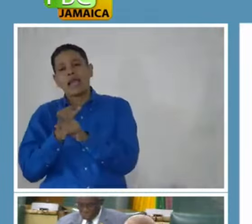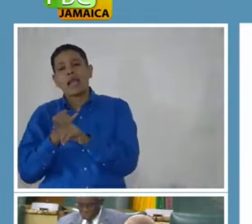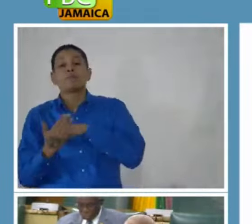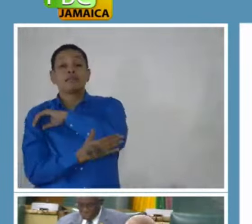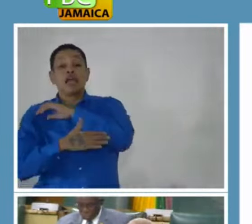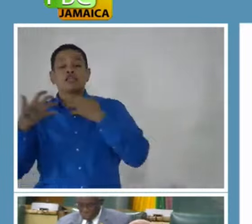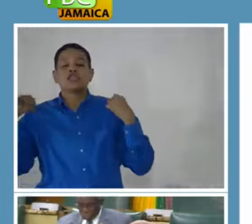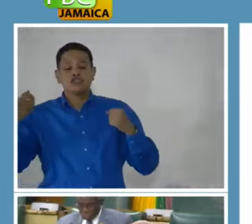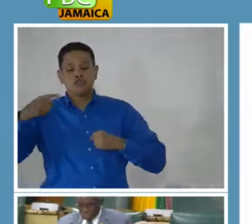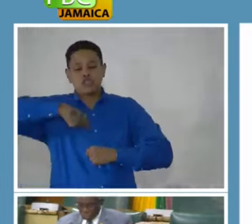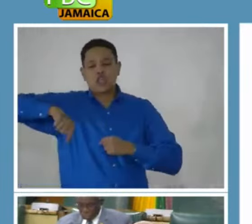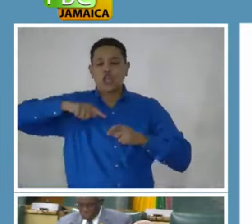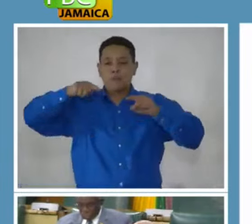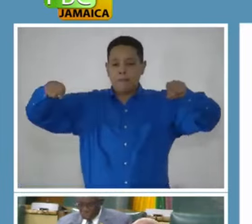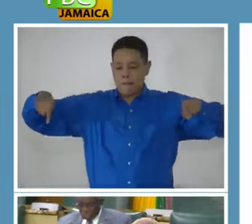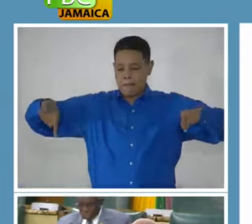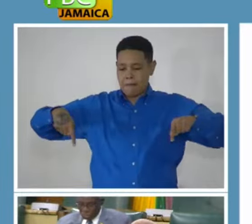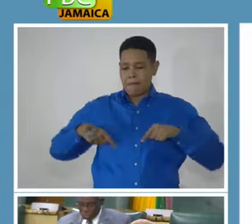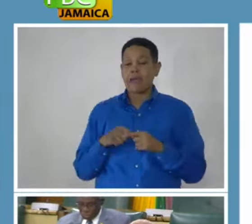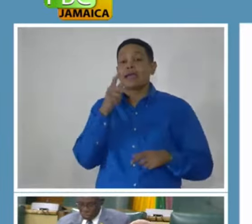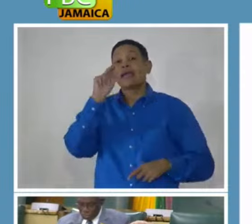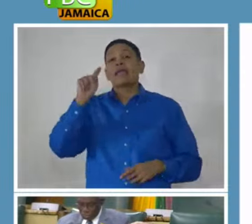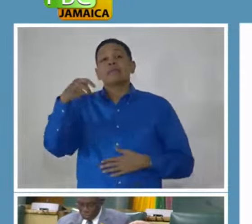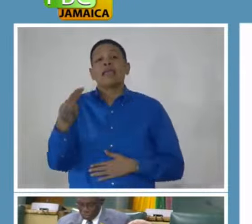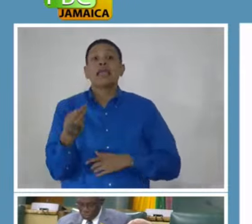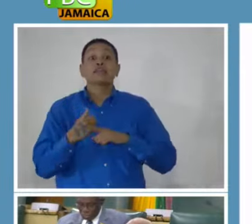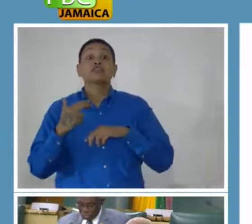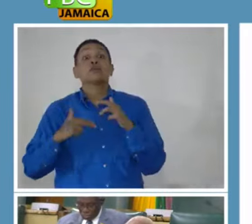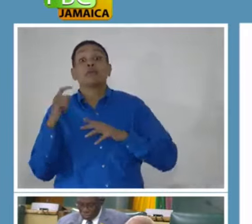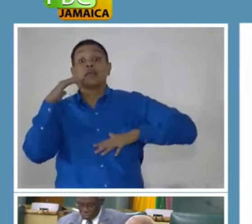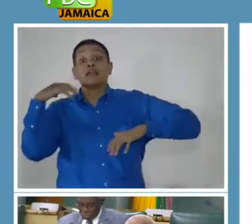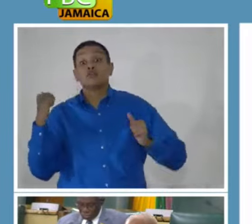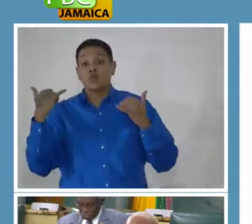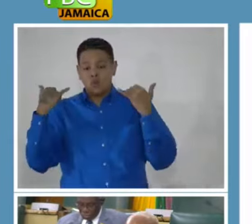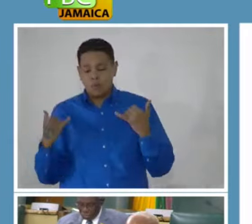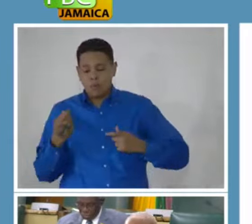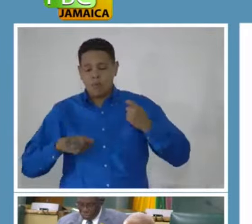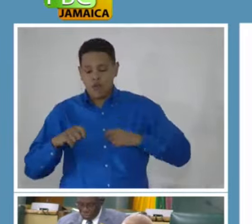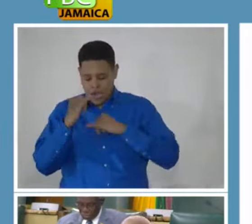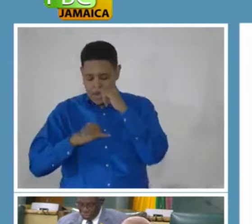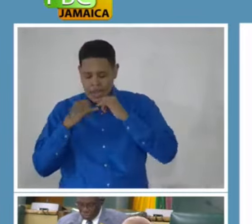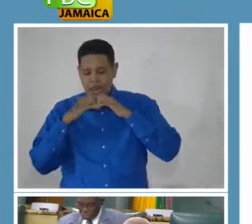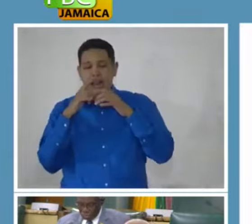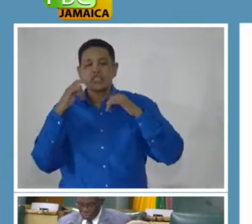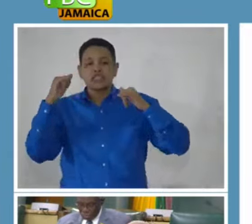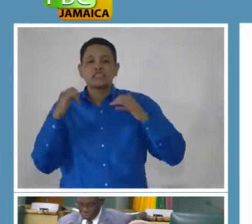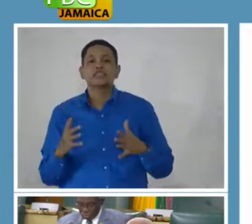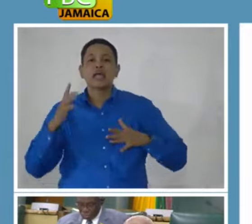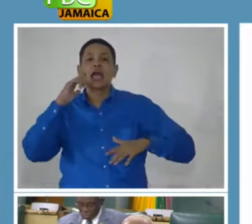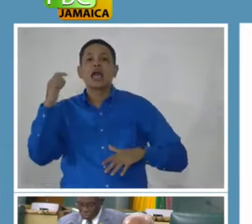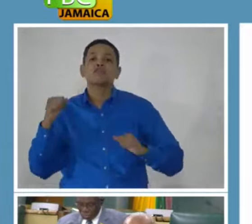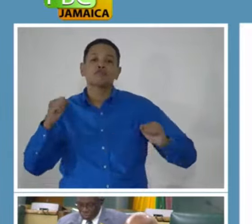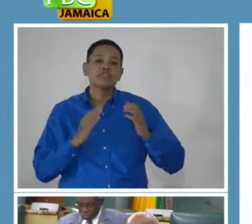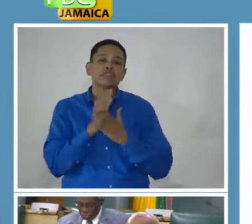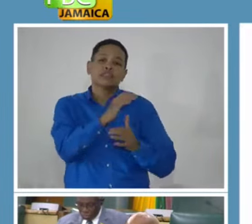Circle, Kingston Public Hospital, rebuilt to modern international standards with